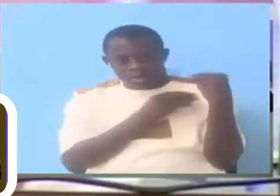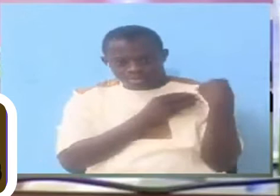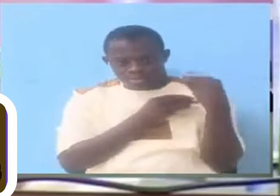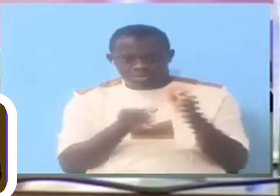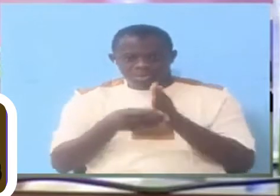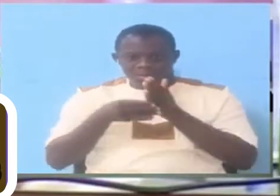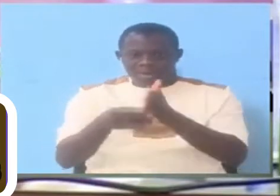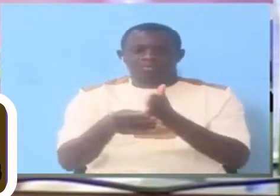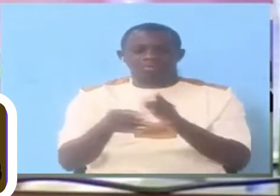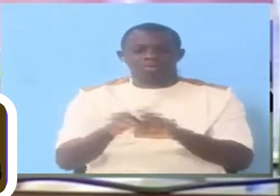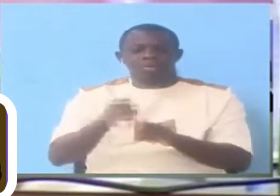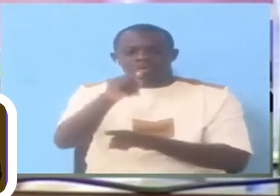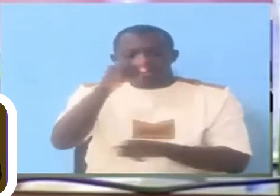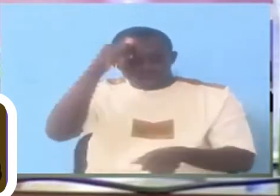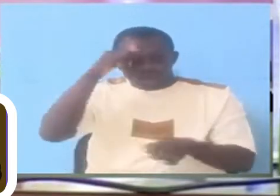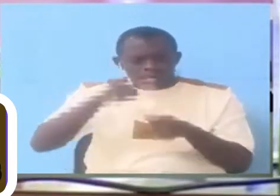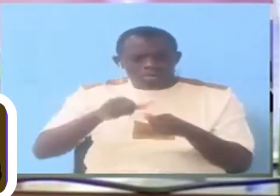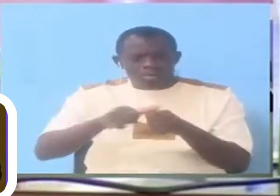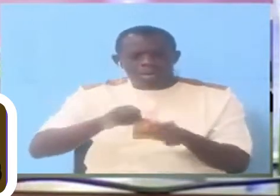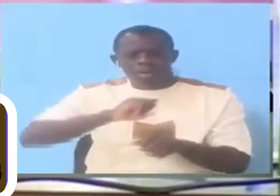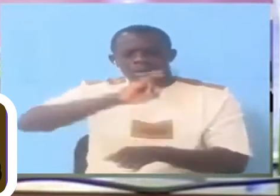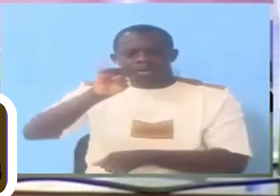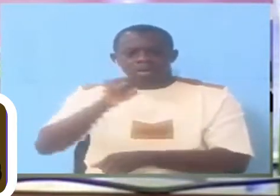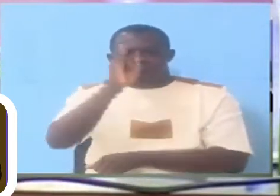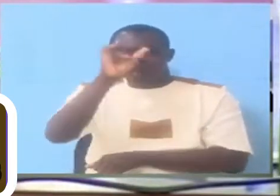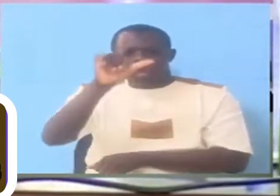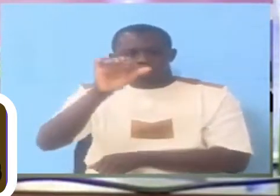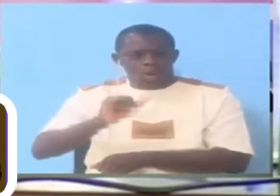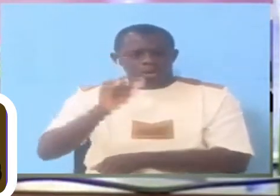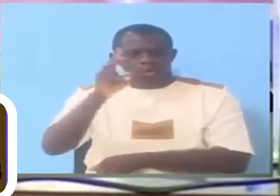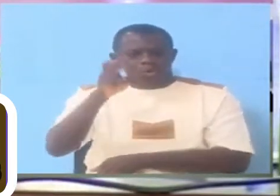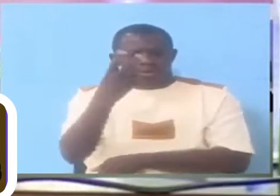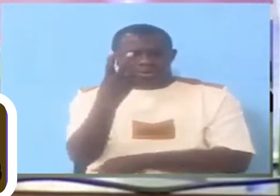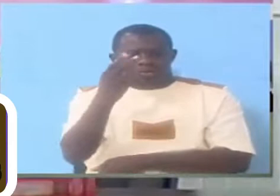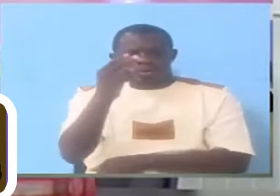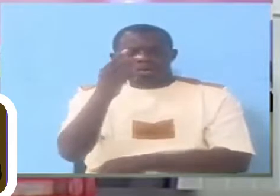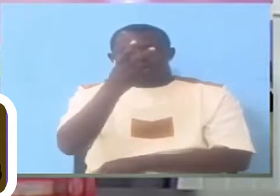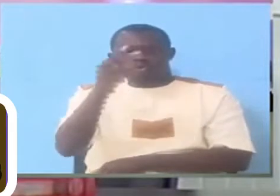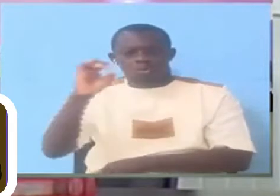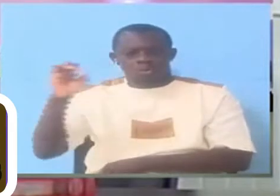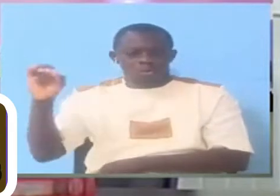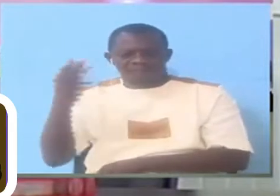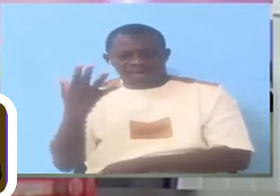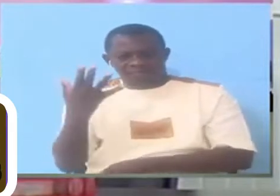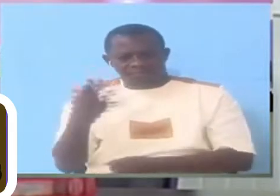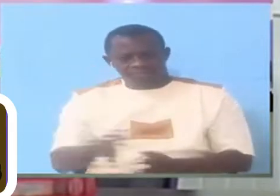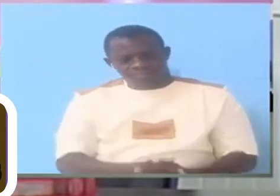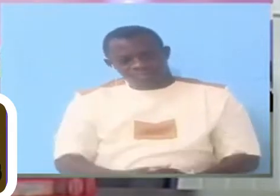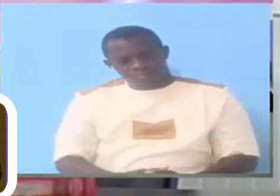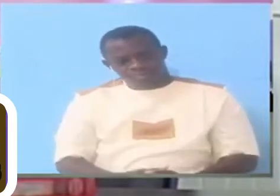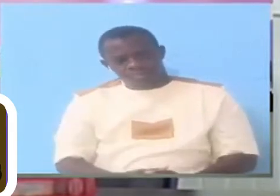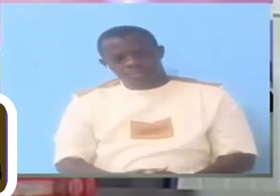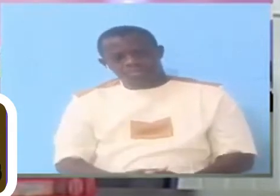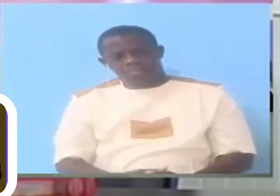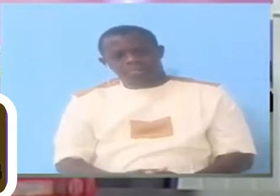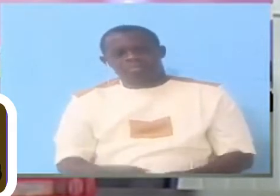recall July 22nd, 2005? Fatale ko nga ñaar fukki fana ñaar wéri July 2005.